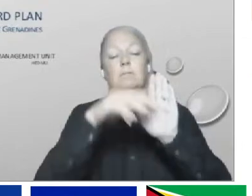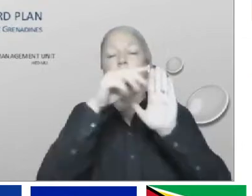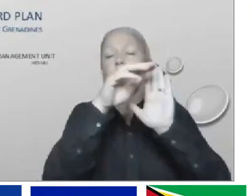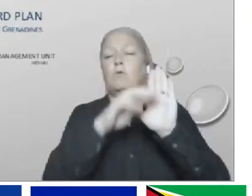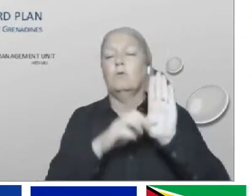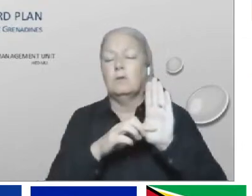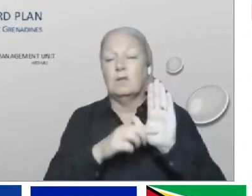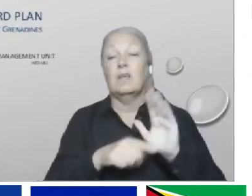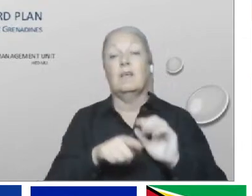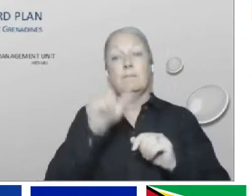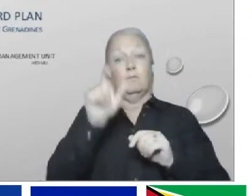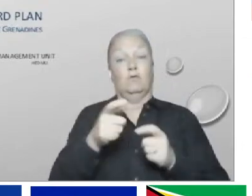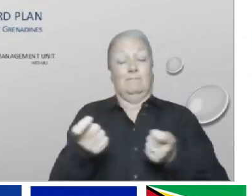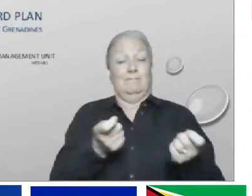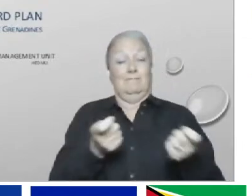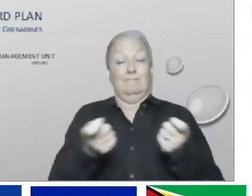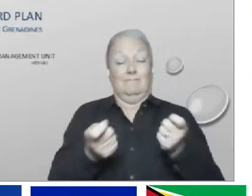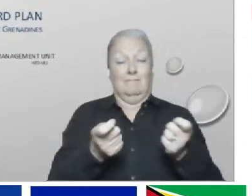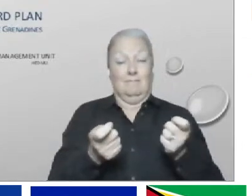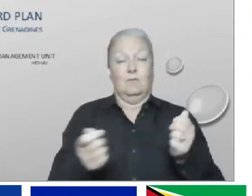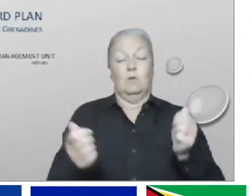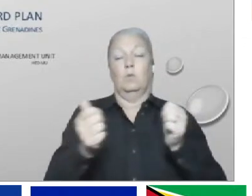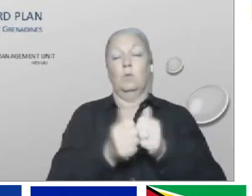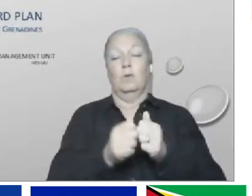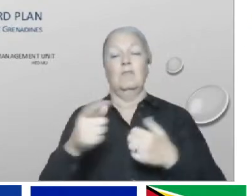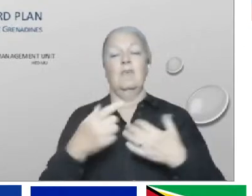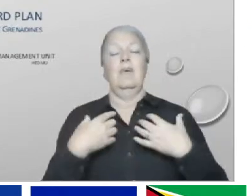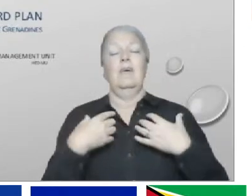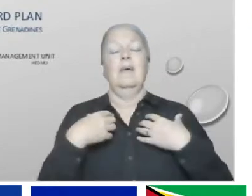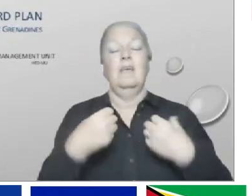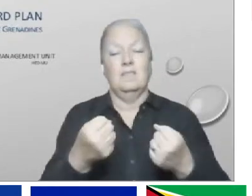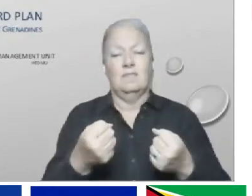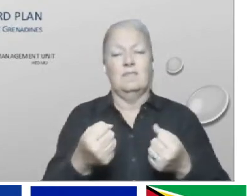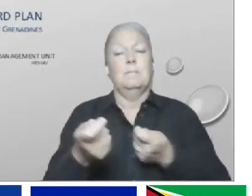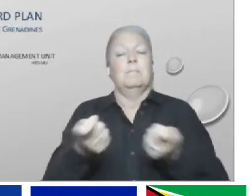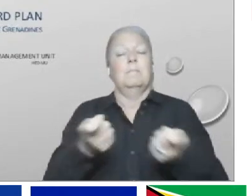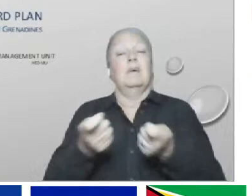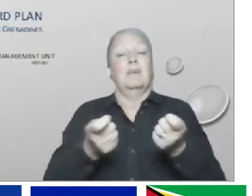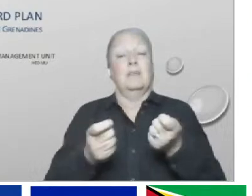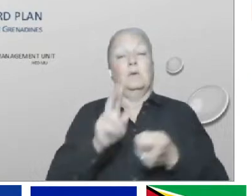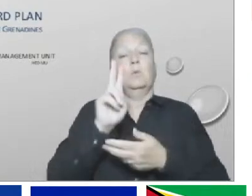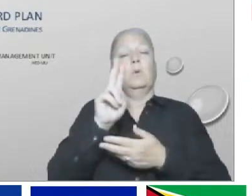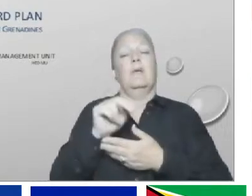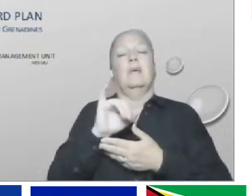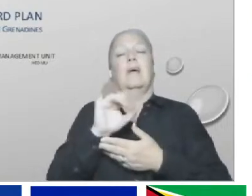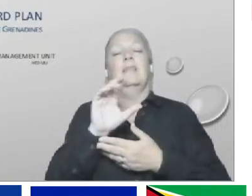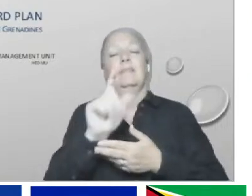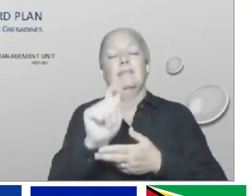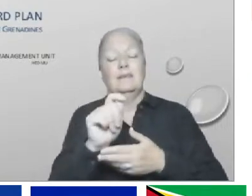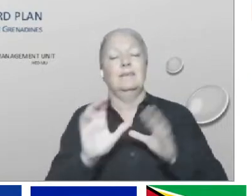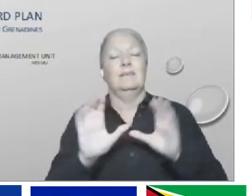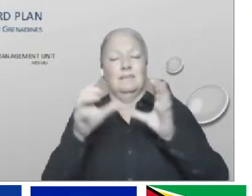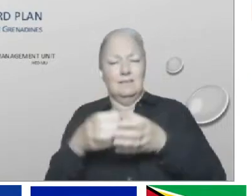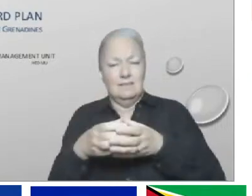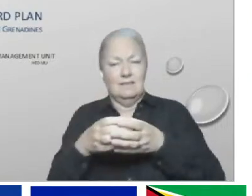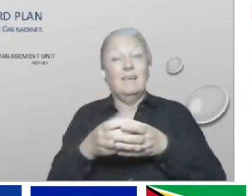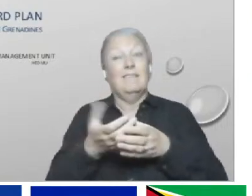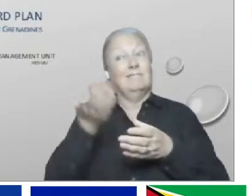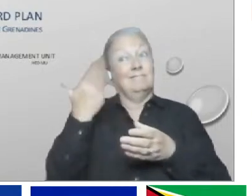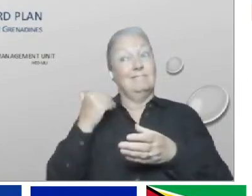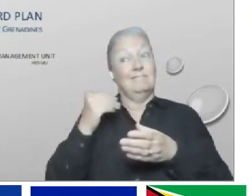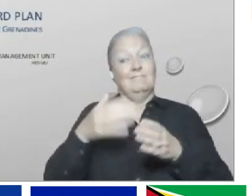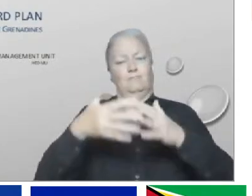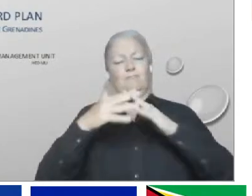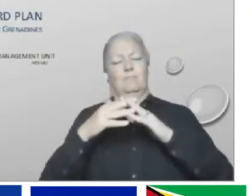Disaster Management Unit had been established in St. Vincent and the Grenadines in 2013, and the lessons of Hurricane Maria focus